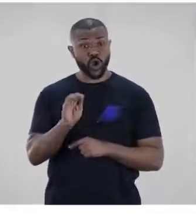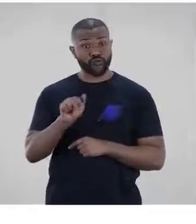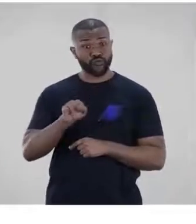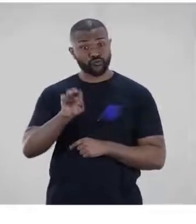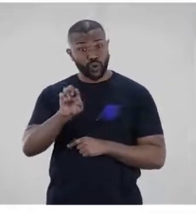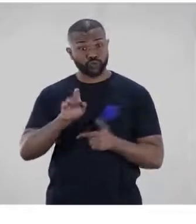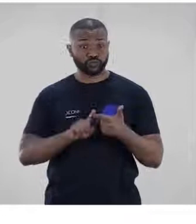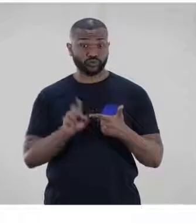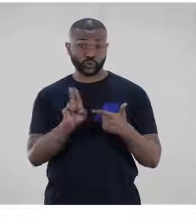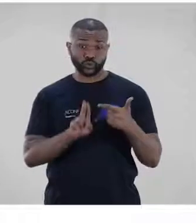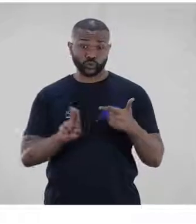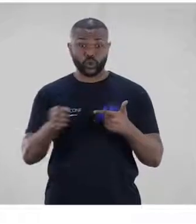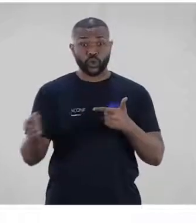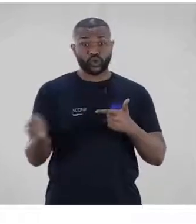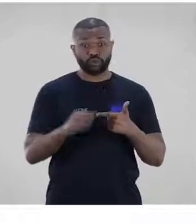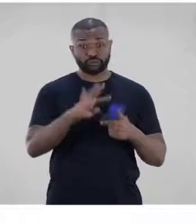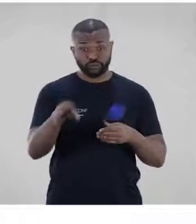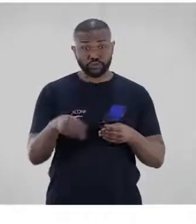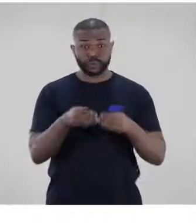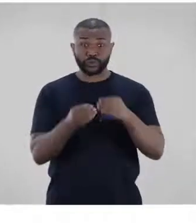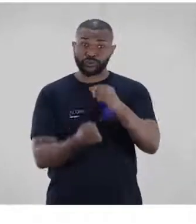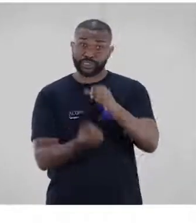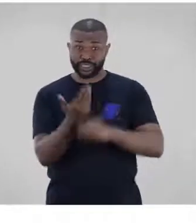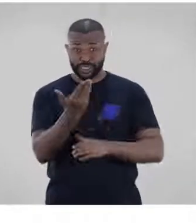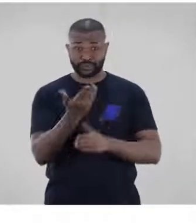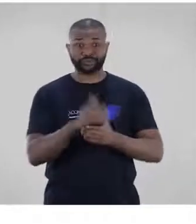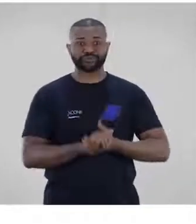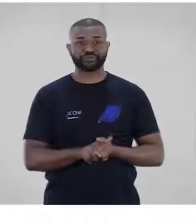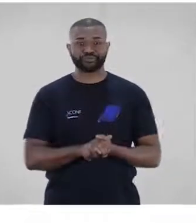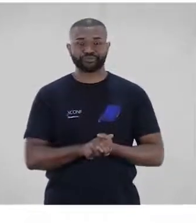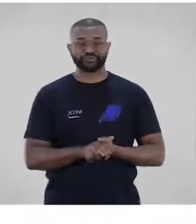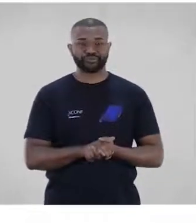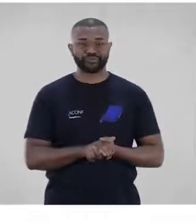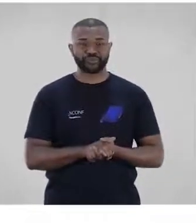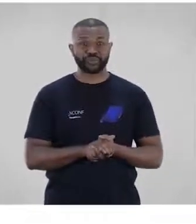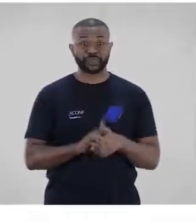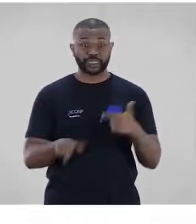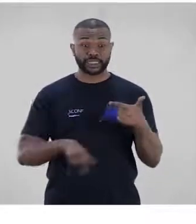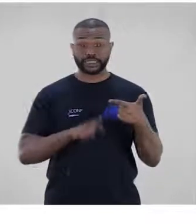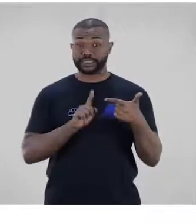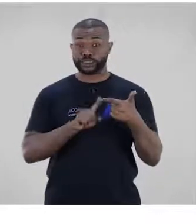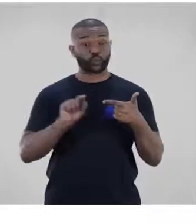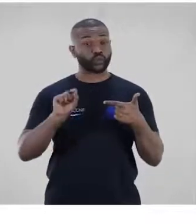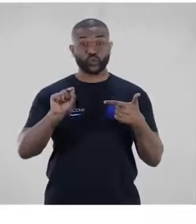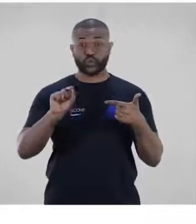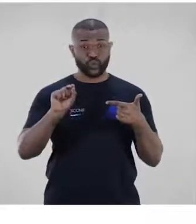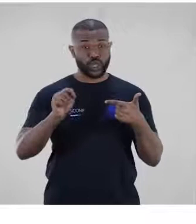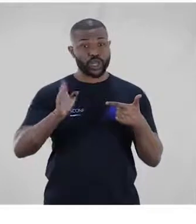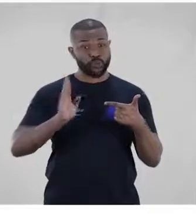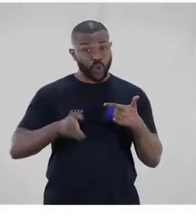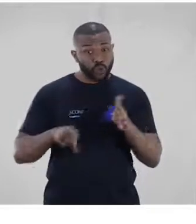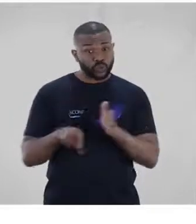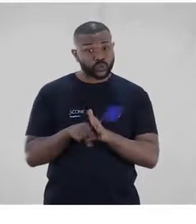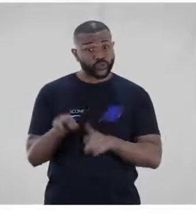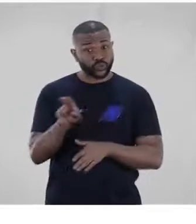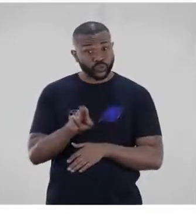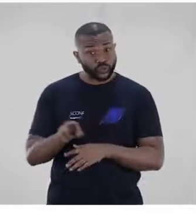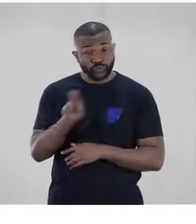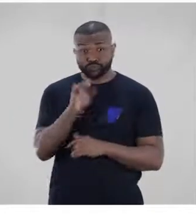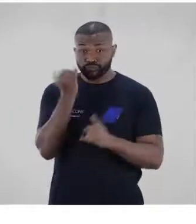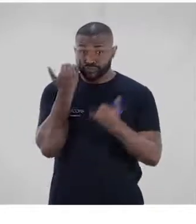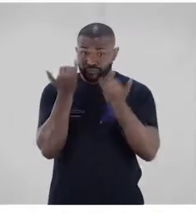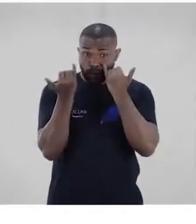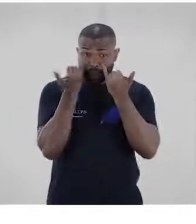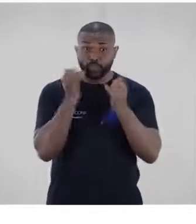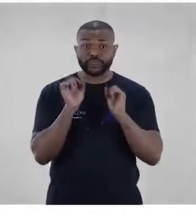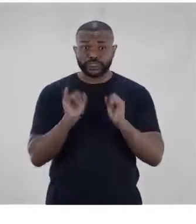with the consumption, or a new aggregate domain that we might create. The second principle of the data mesh is that, well, if